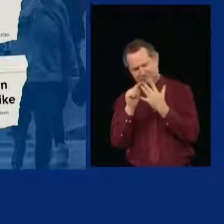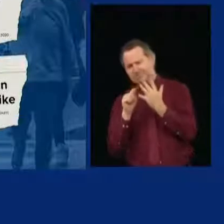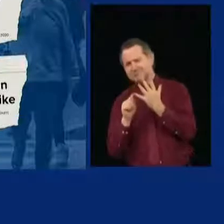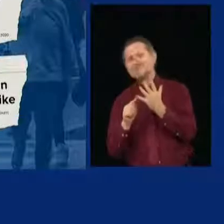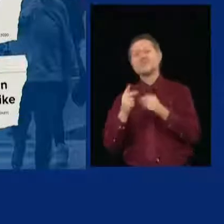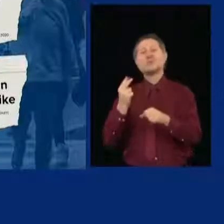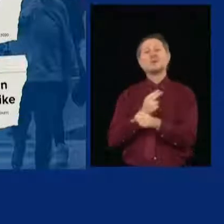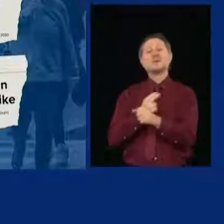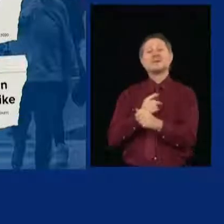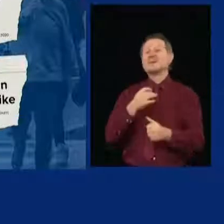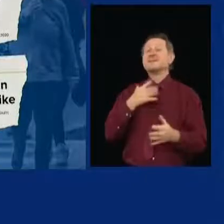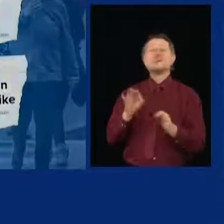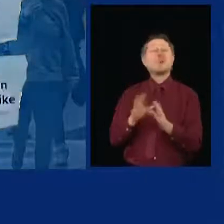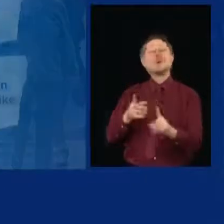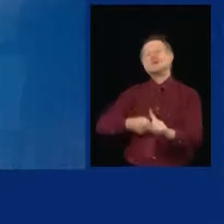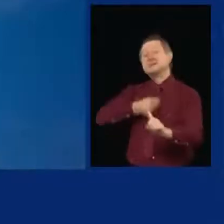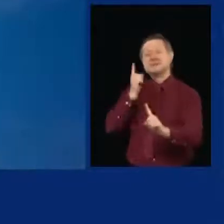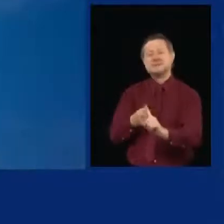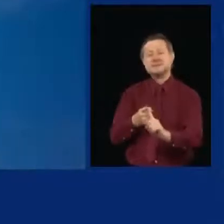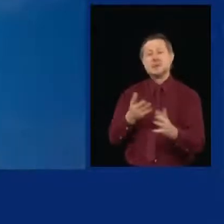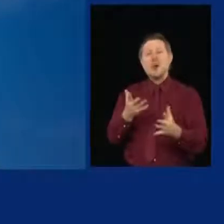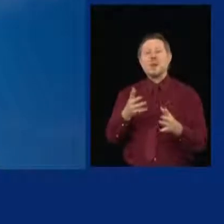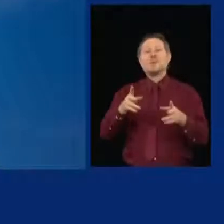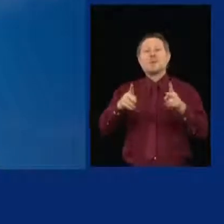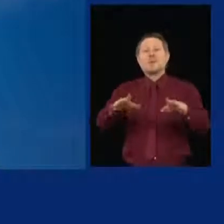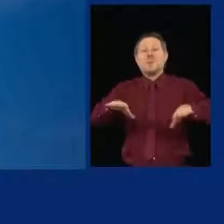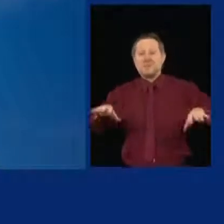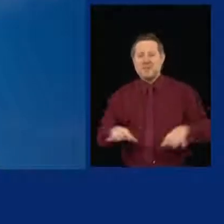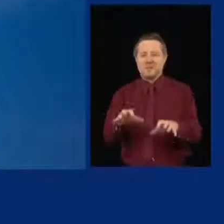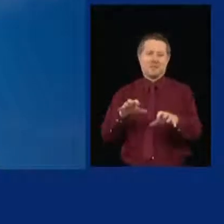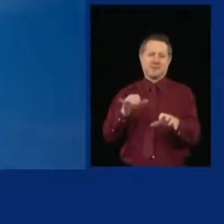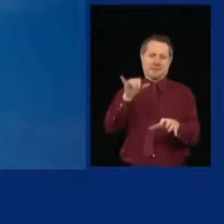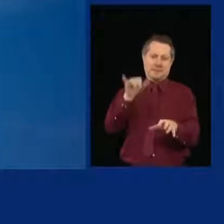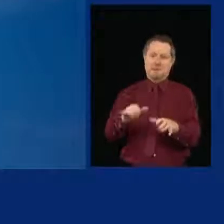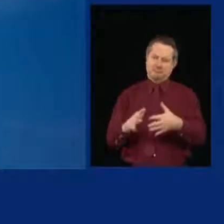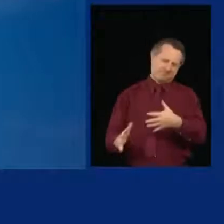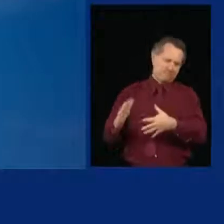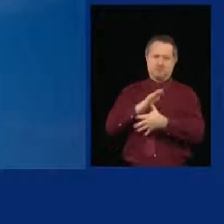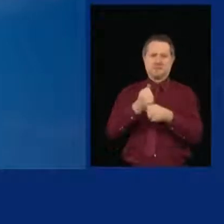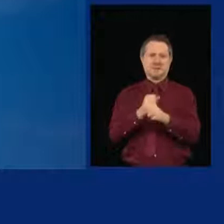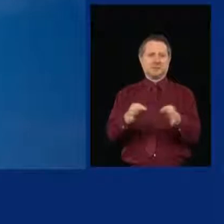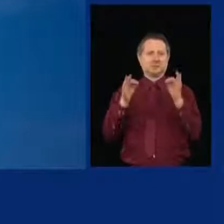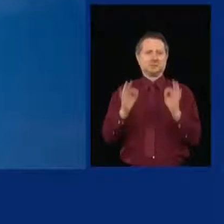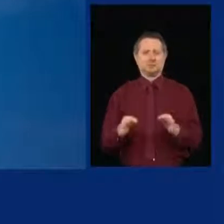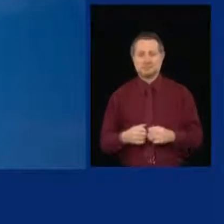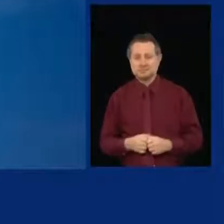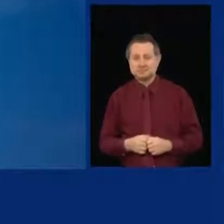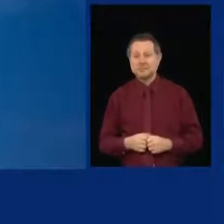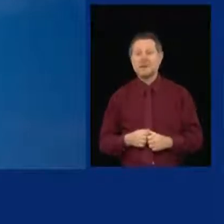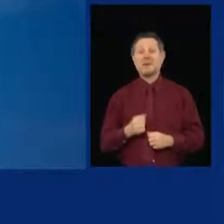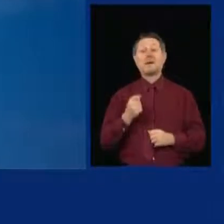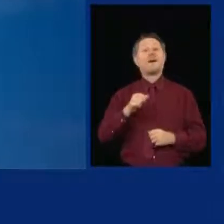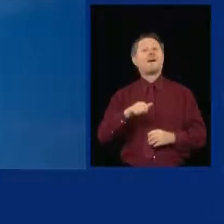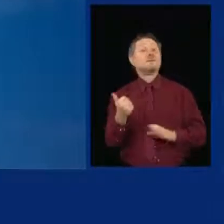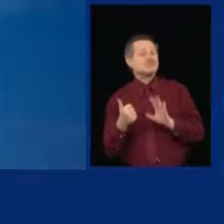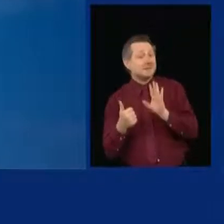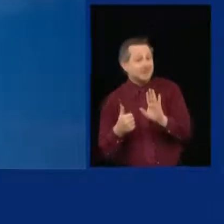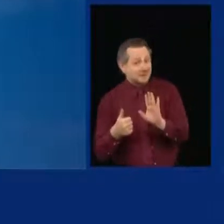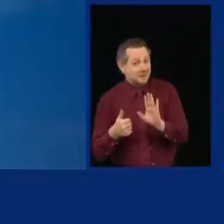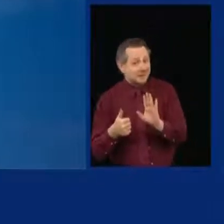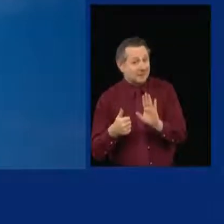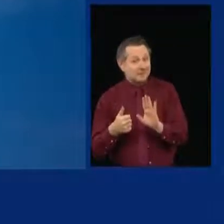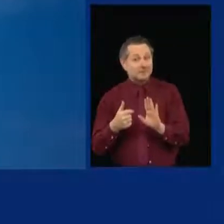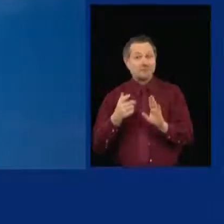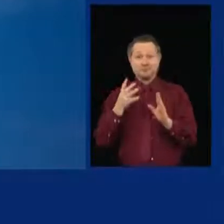to what individuals do. The only other big question mark on where we